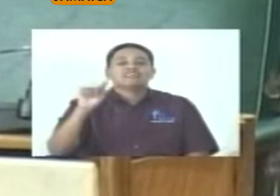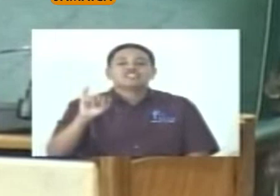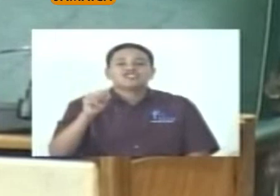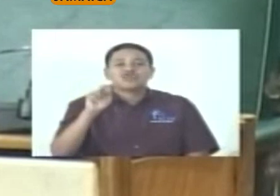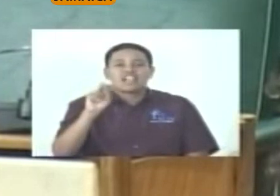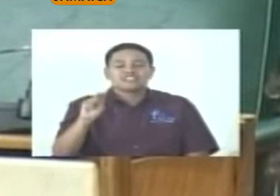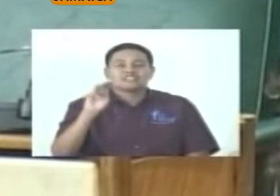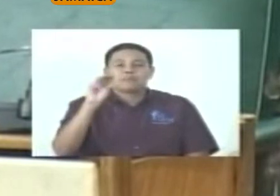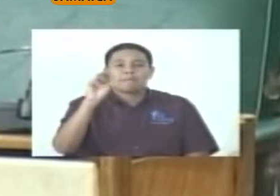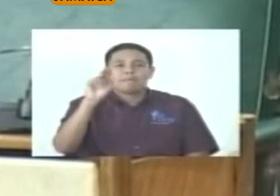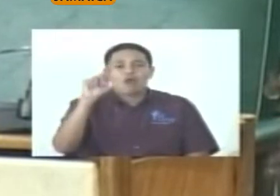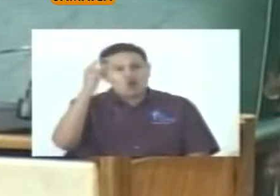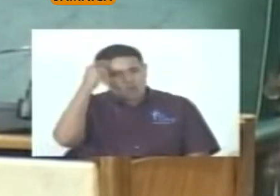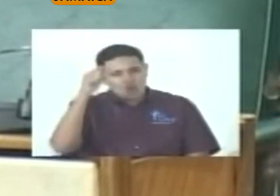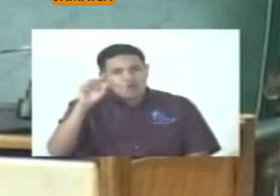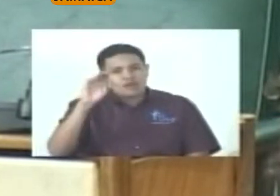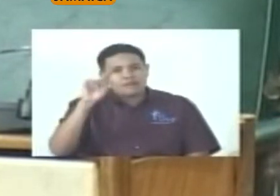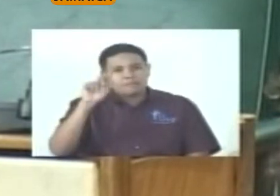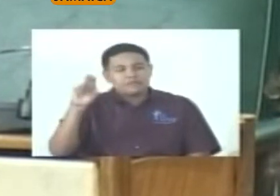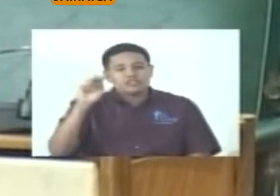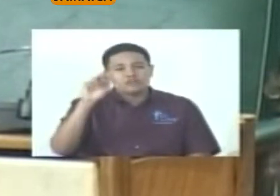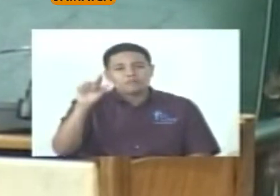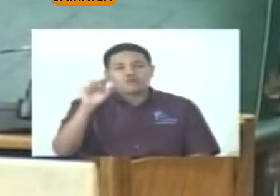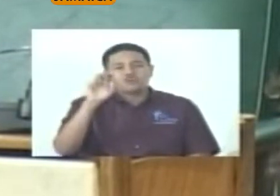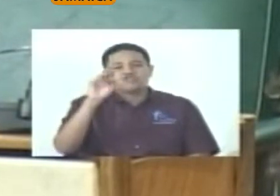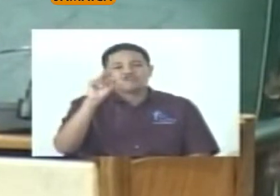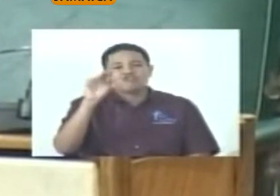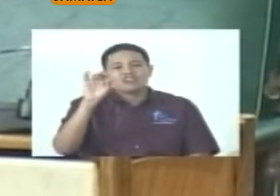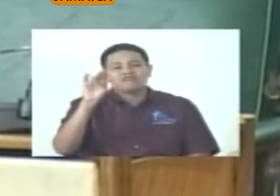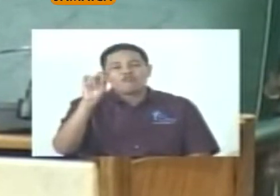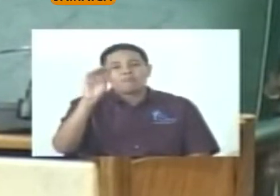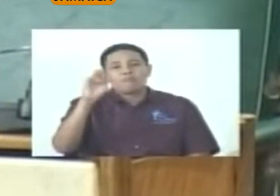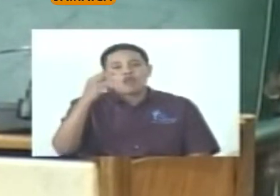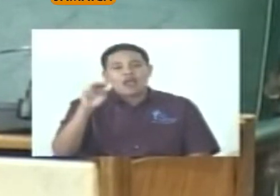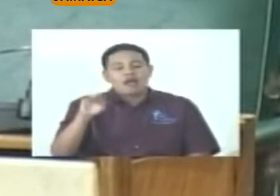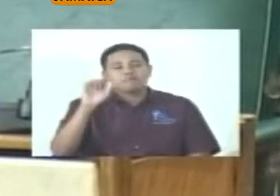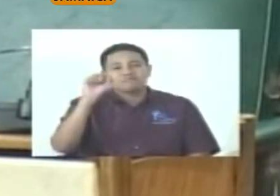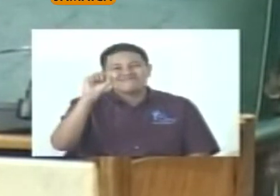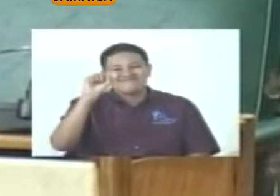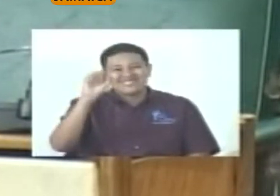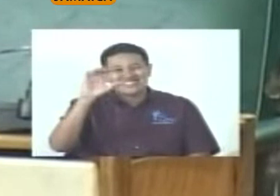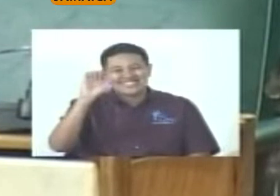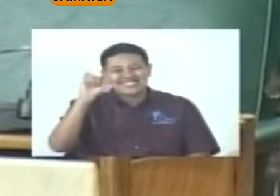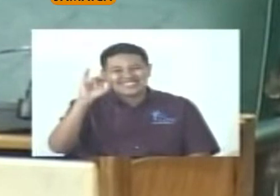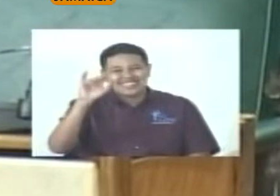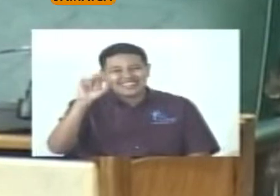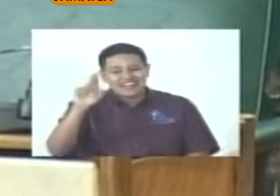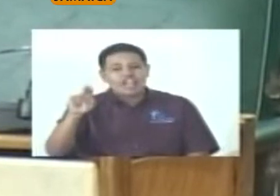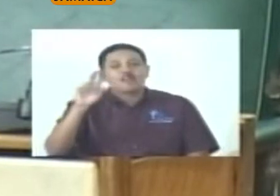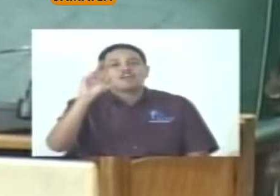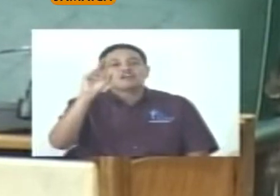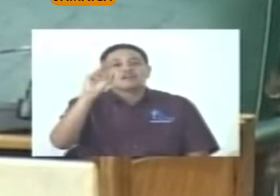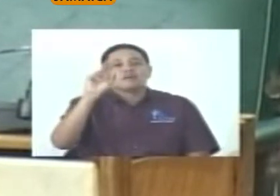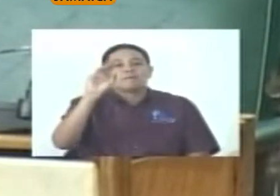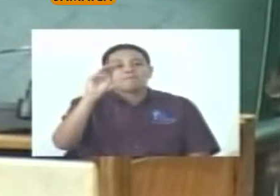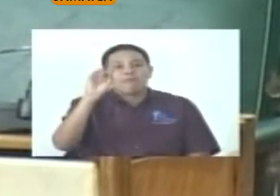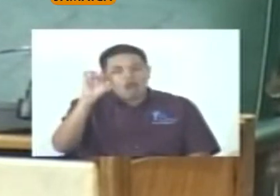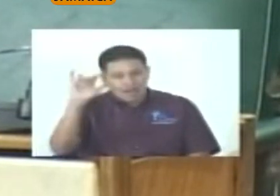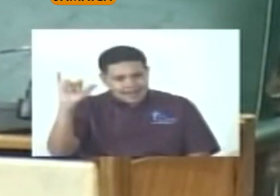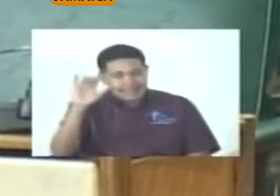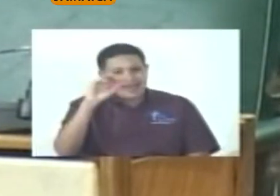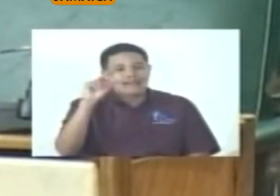Peter Bunting, as well as Senators Ransford Braham, Charles Sinclair, Kerencia Morrison, Donna Scott Motley, and K.D.